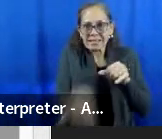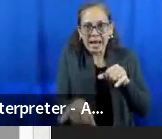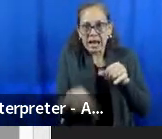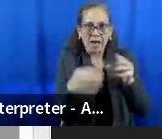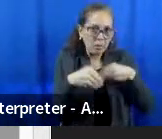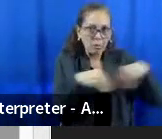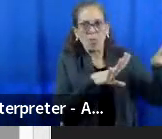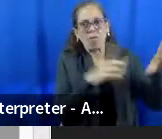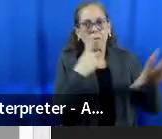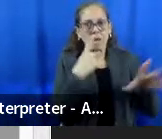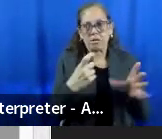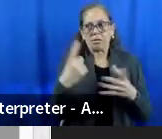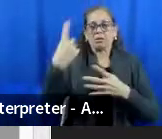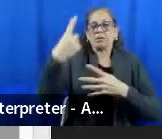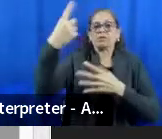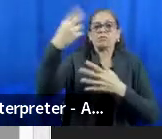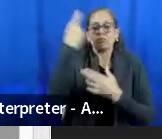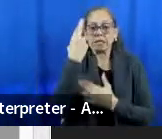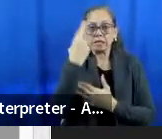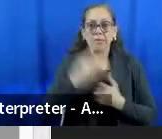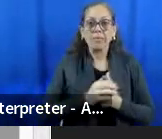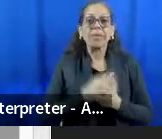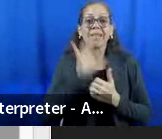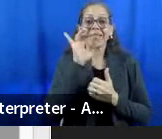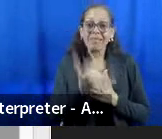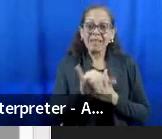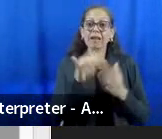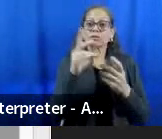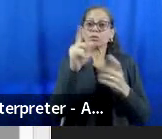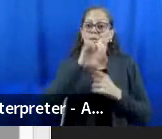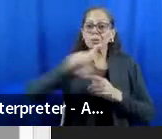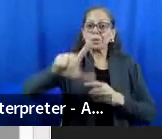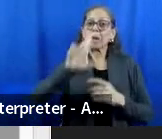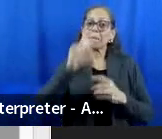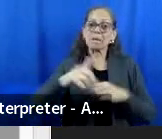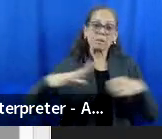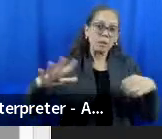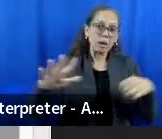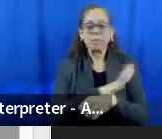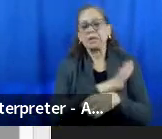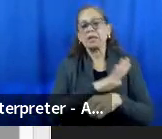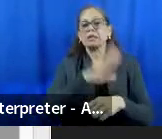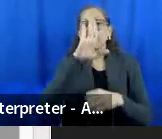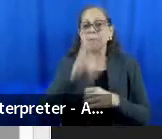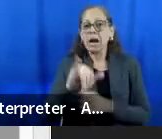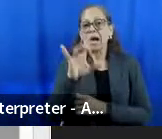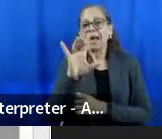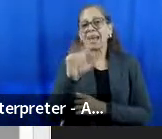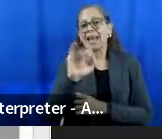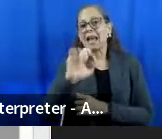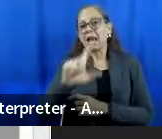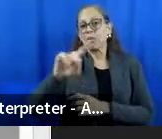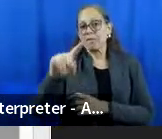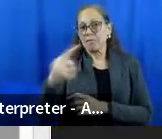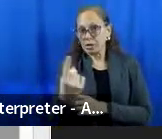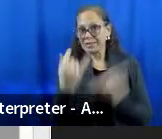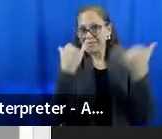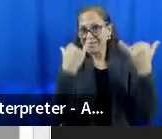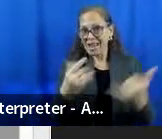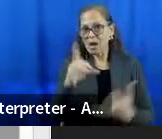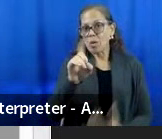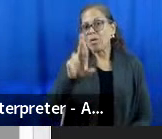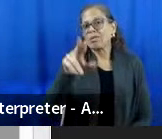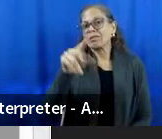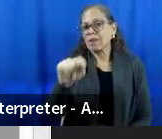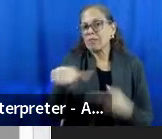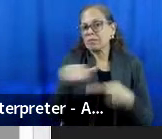or neighborhoods. The Equitable Development Data Tool is required to be complete by April 1st, and we are currently in the draft phase of the tool